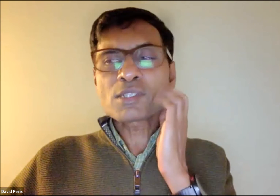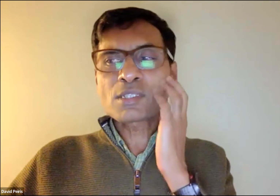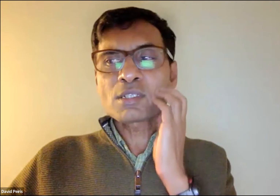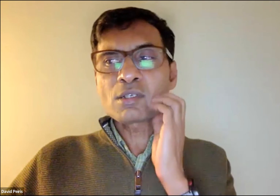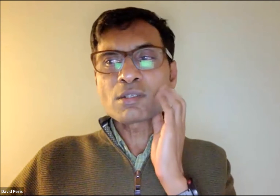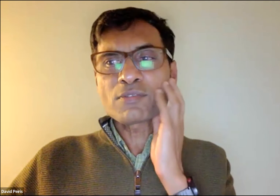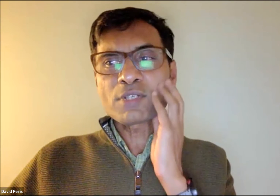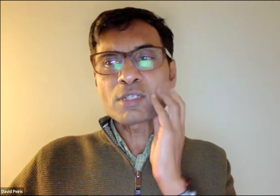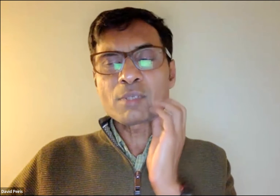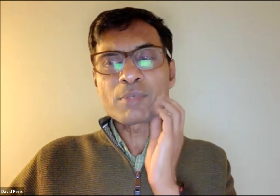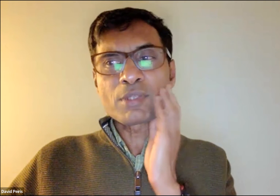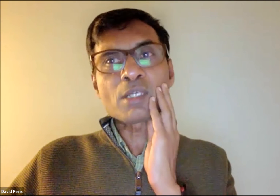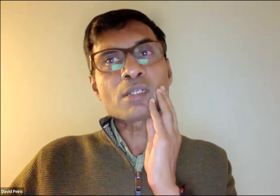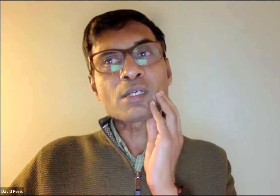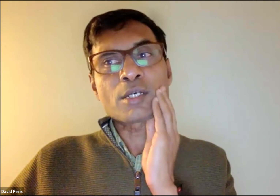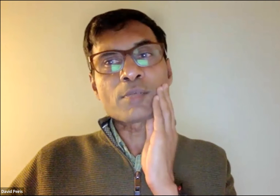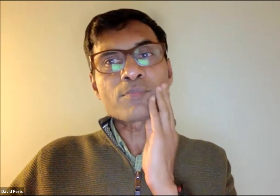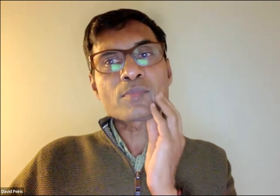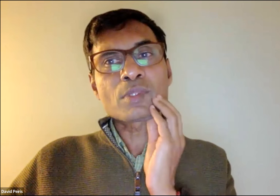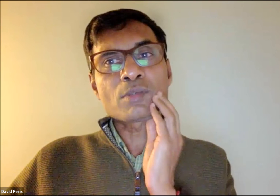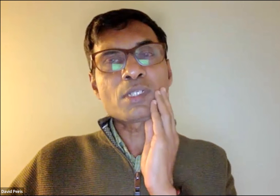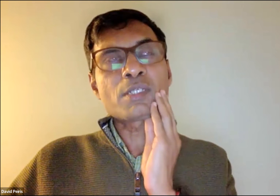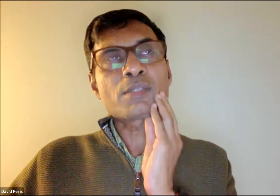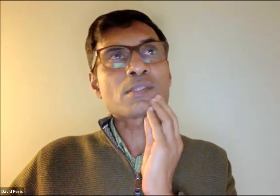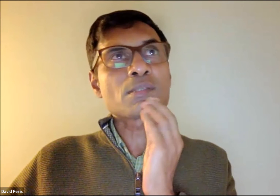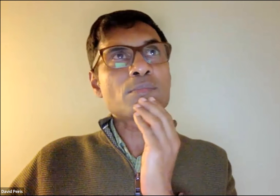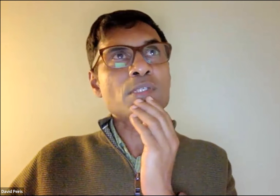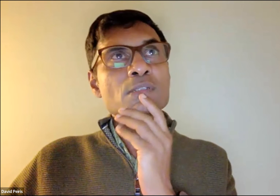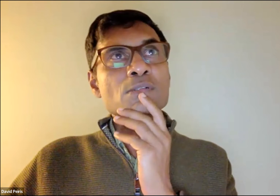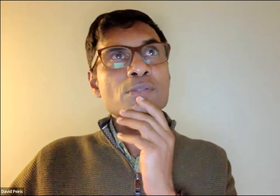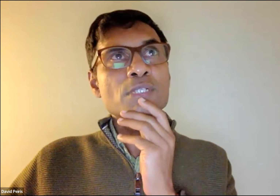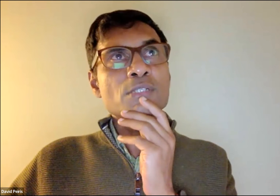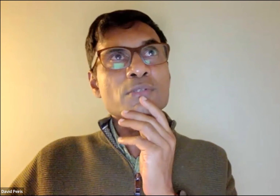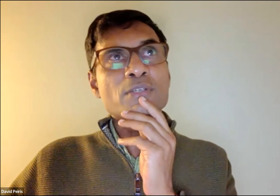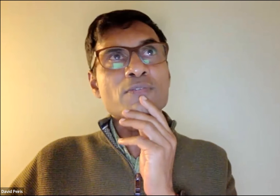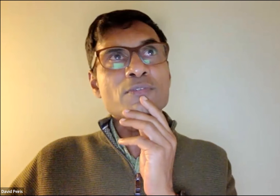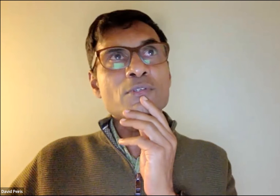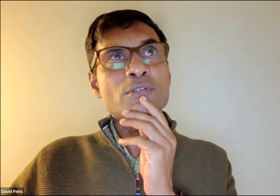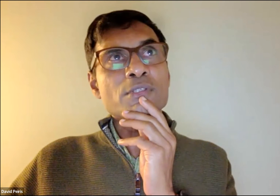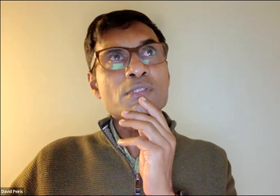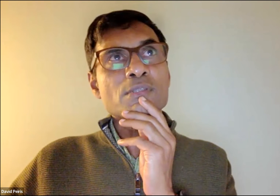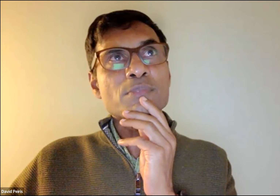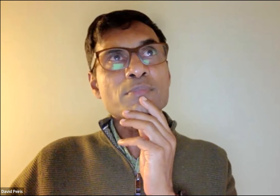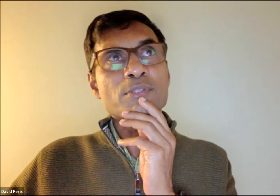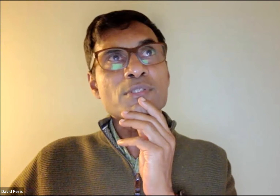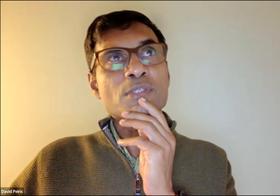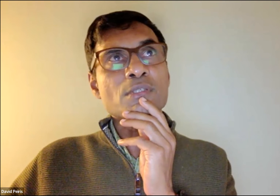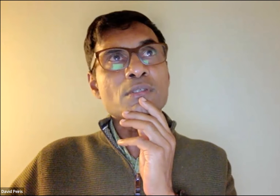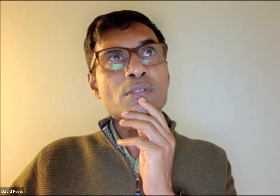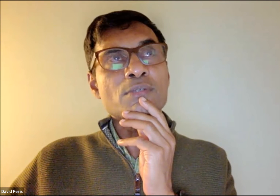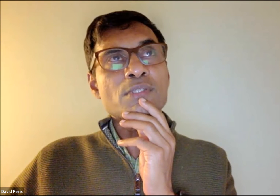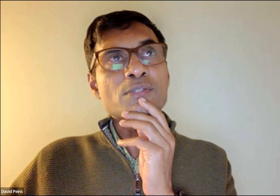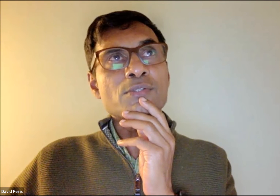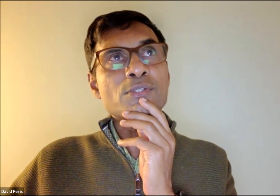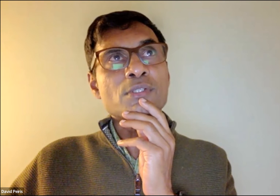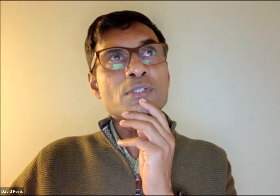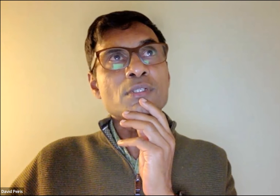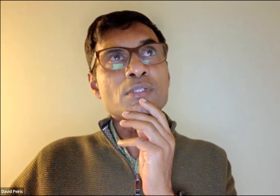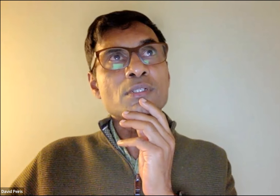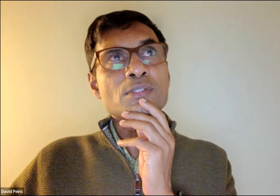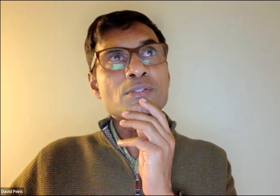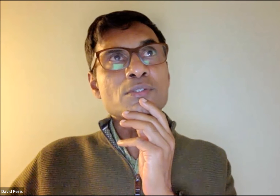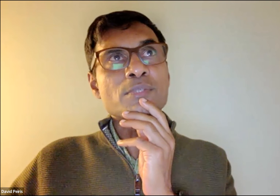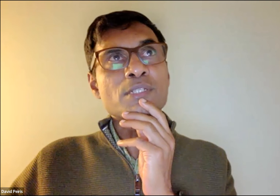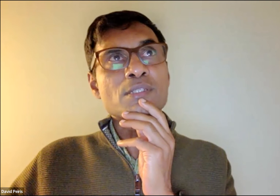And just Justin, on a follow-up on that, the World Health Assembly in 2024 is proposing a resolution